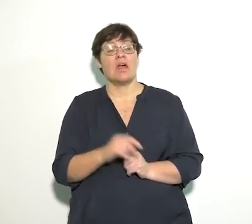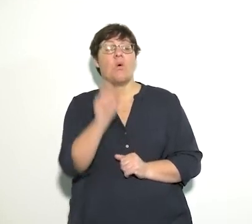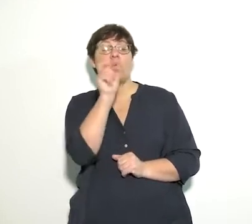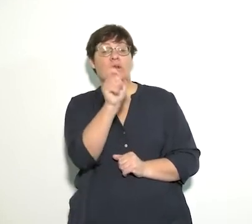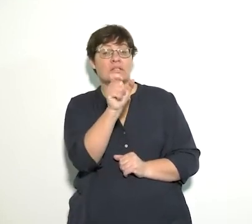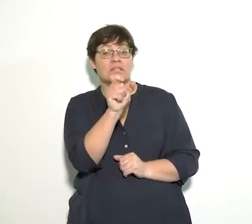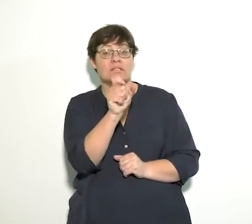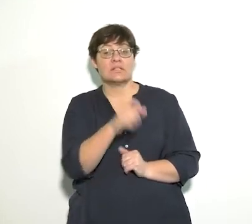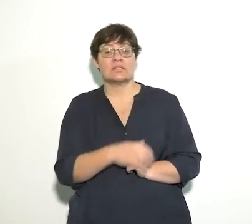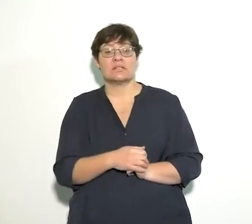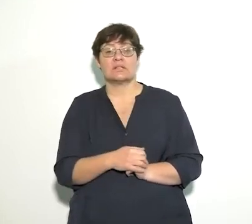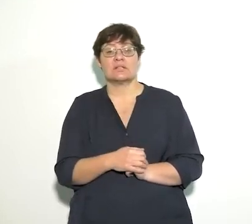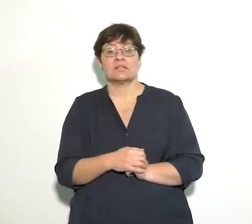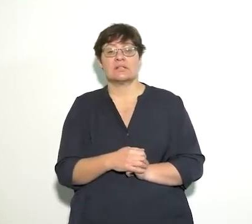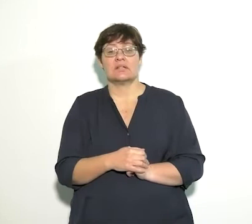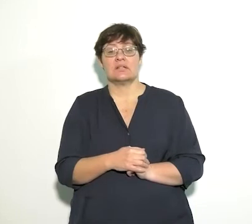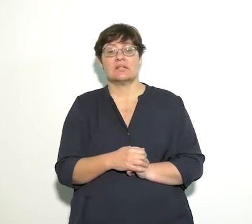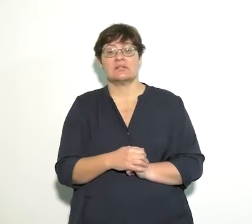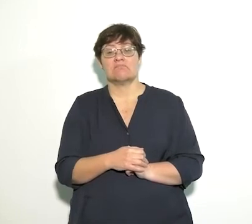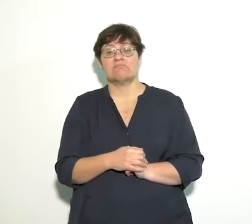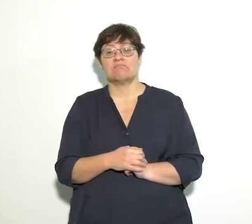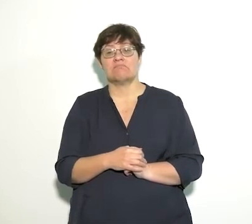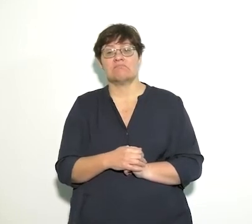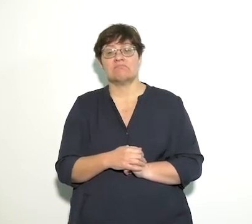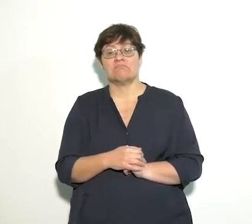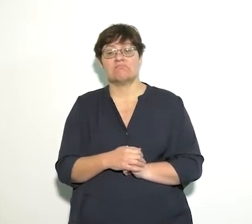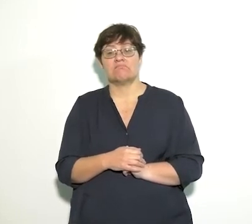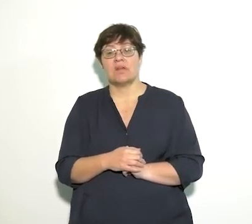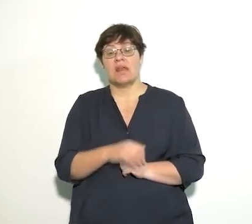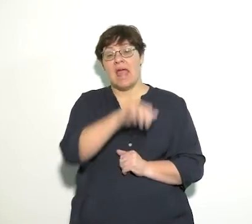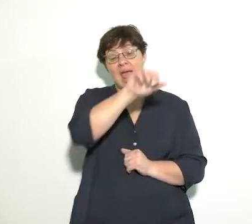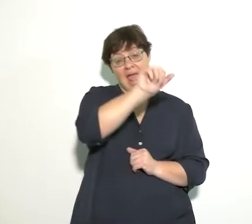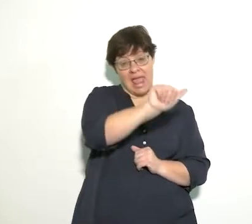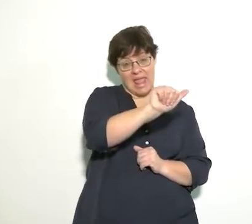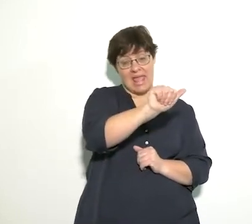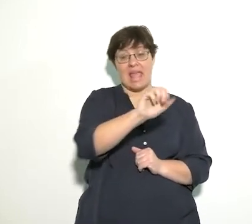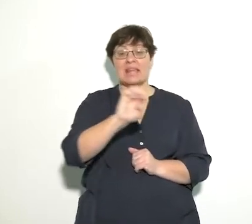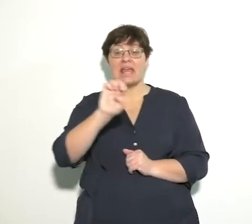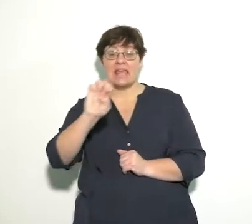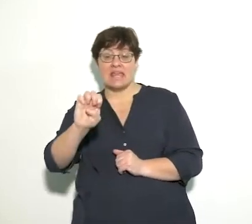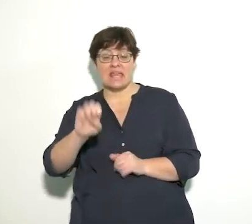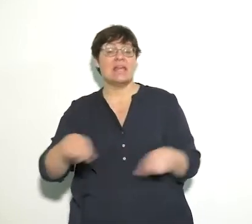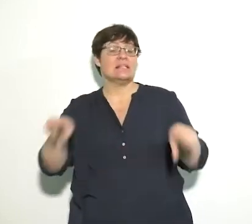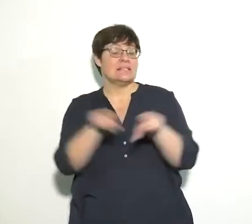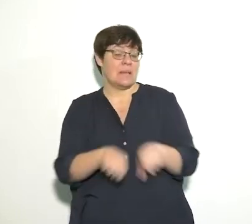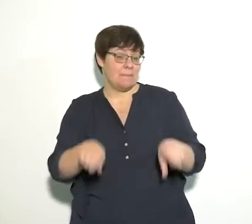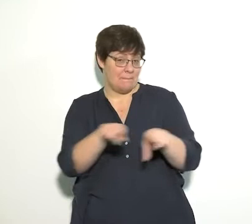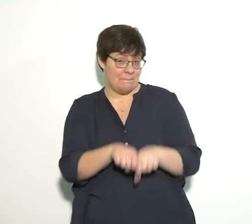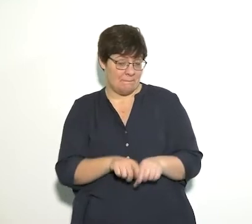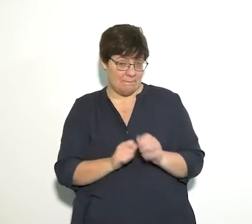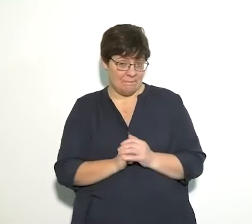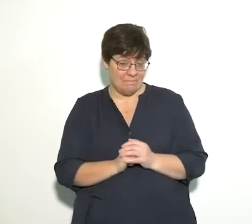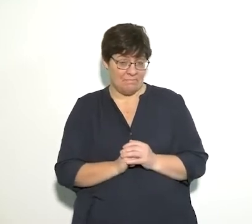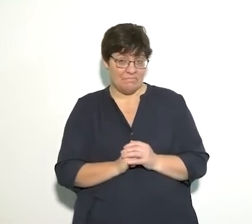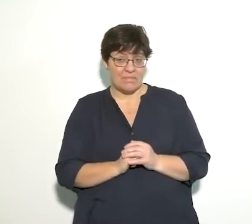same, it has two letters, an A and an E.